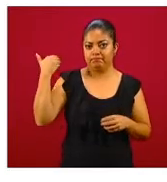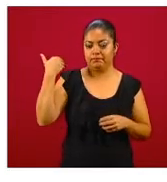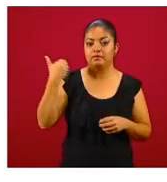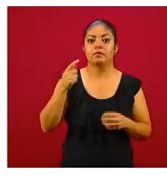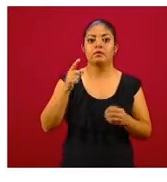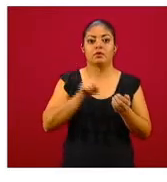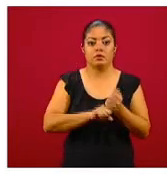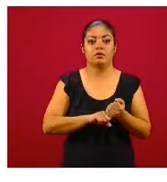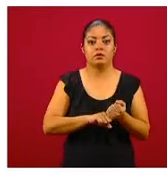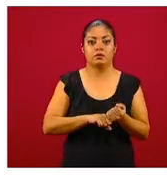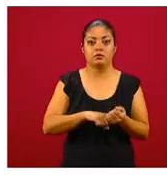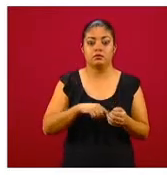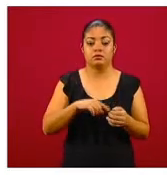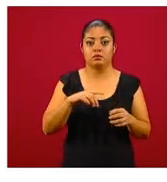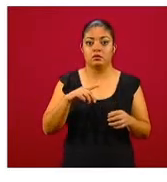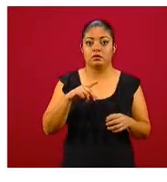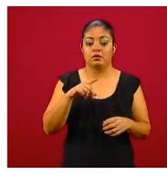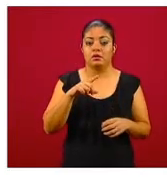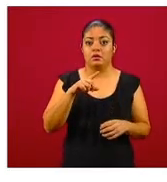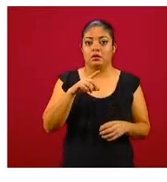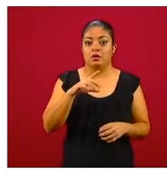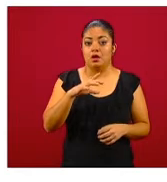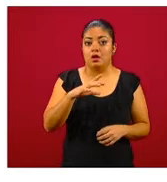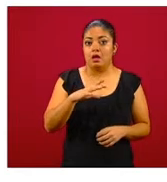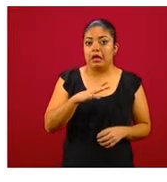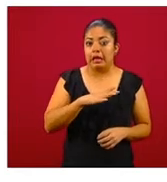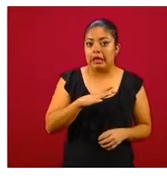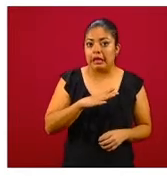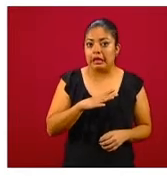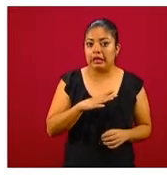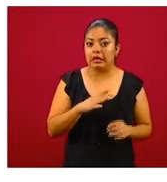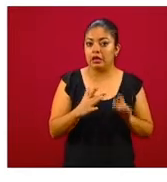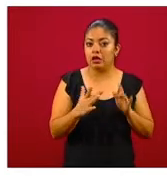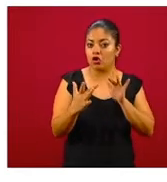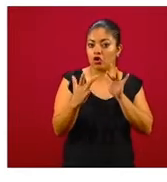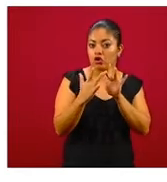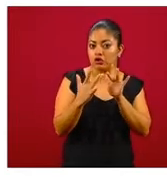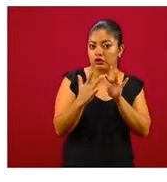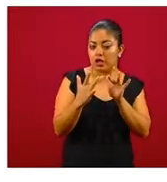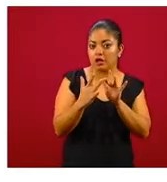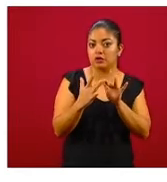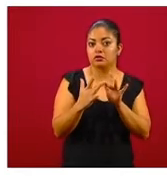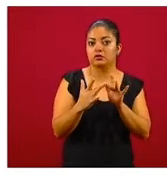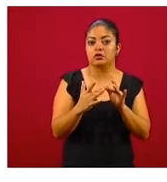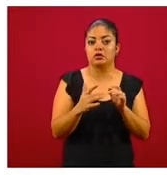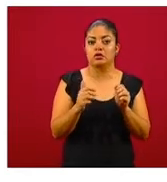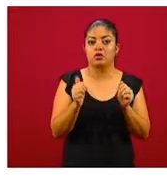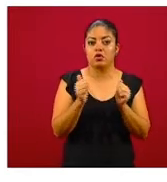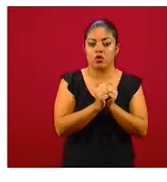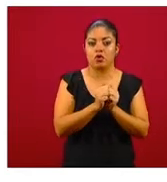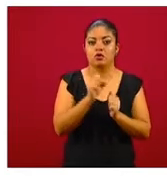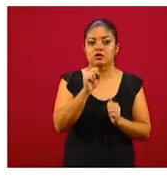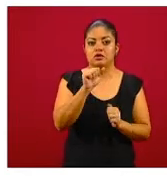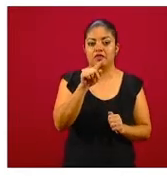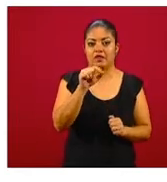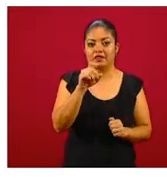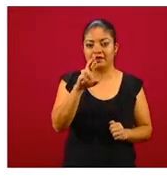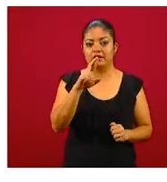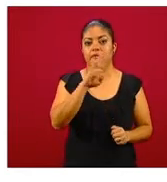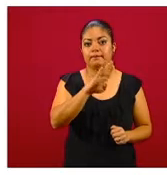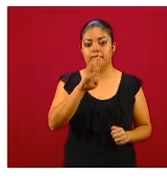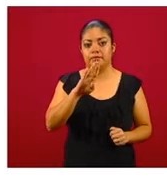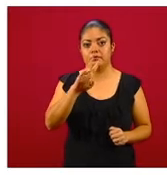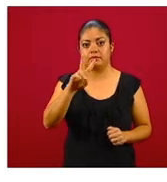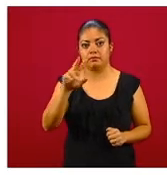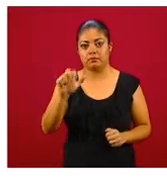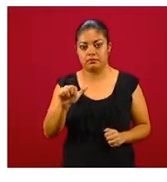que a través de un contacto This is con citizen outreach Santander y that BBVA was se supported by